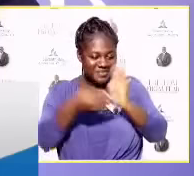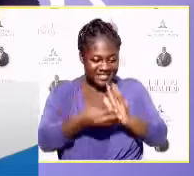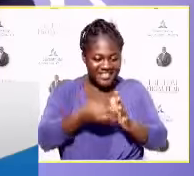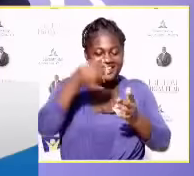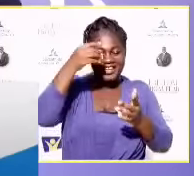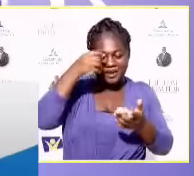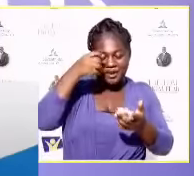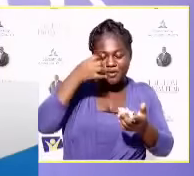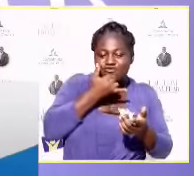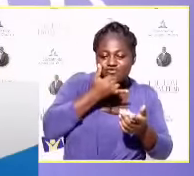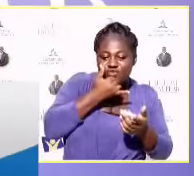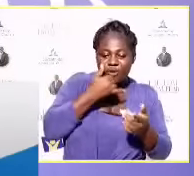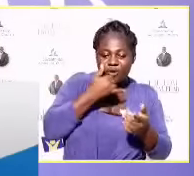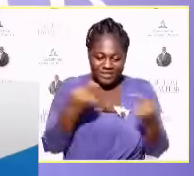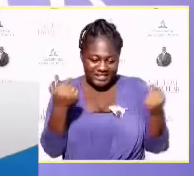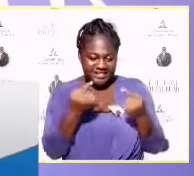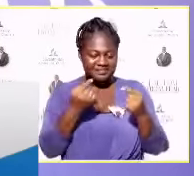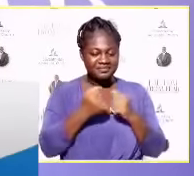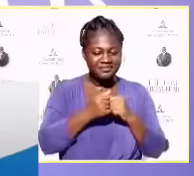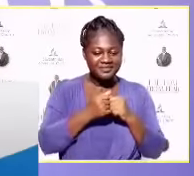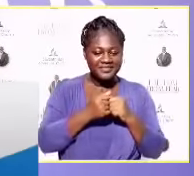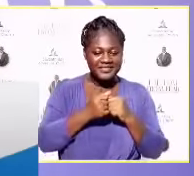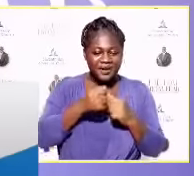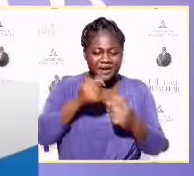What was David confessing?